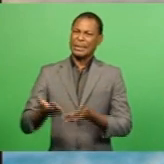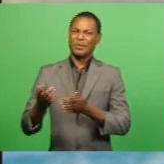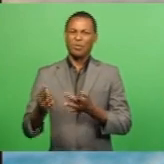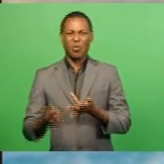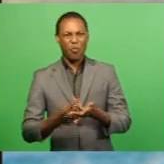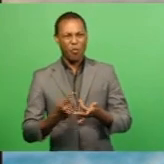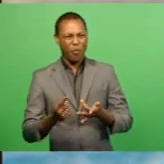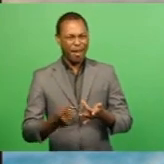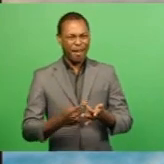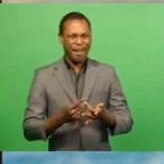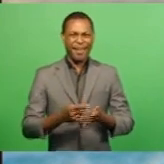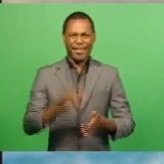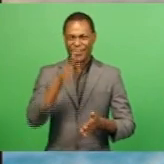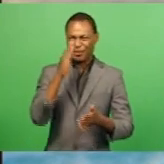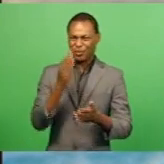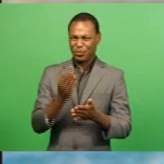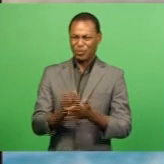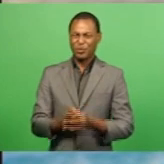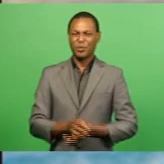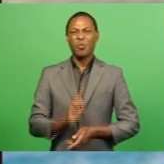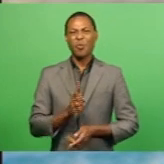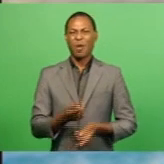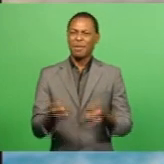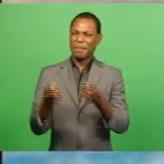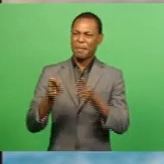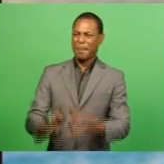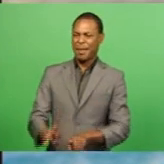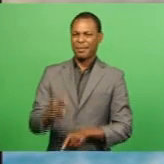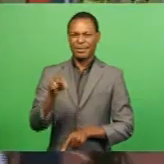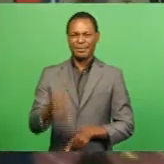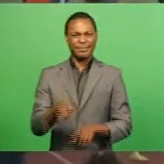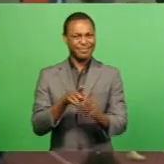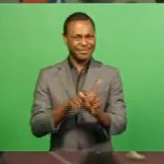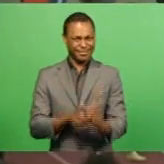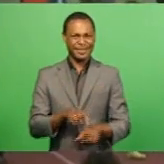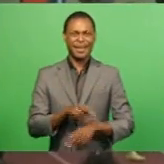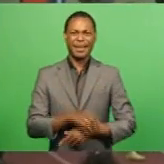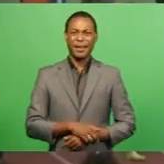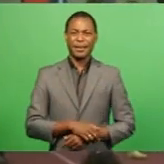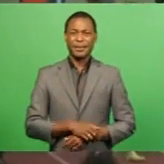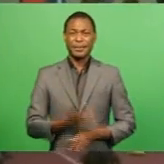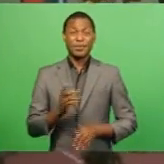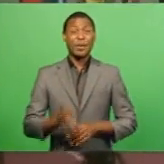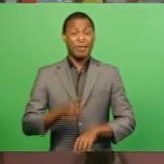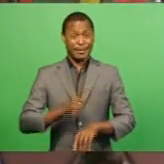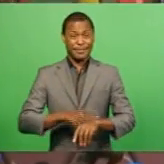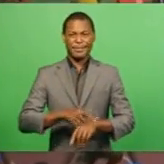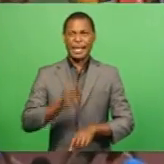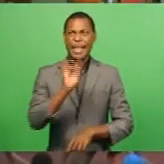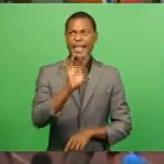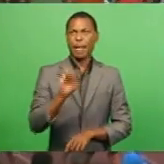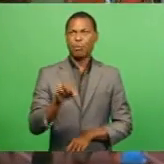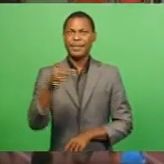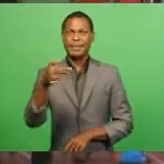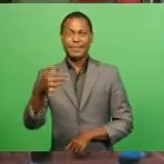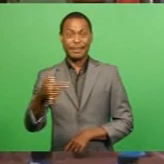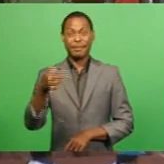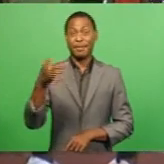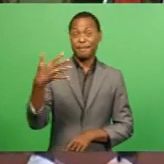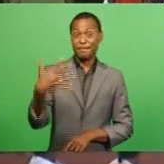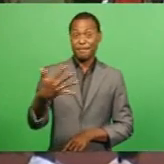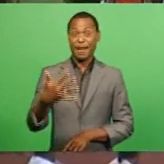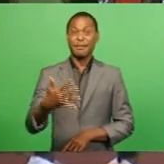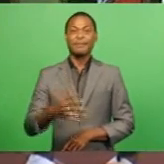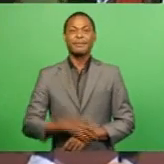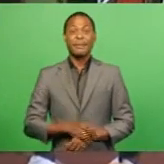schoolmate Lasaro Wangambuli, who passed away earlier this year. Rasoi, who ran a time of 10.75 seconds in the senior boys